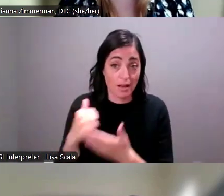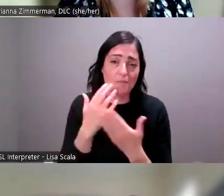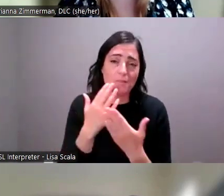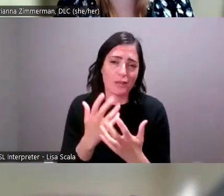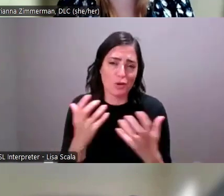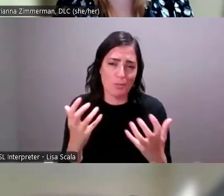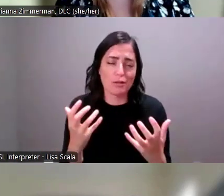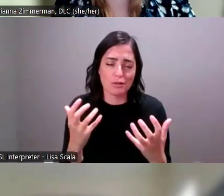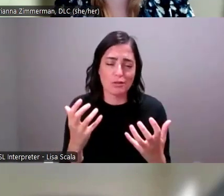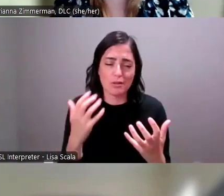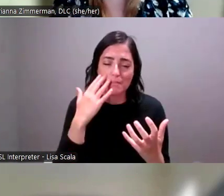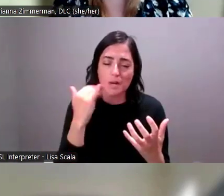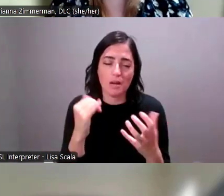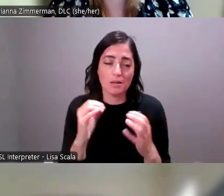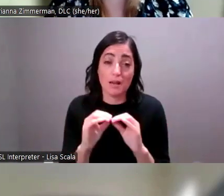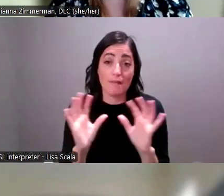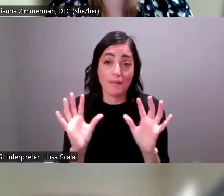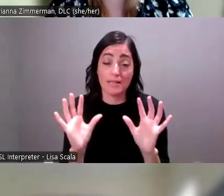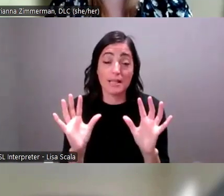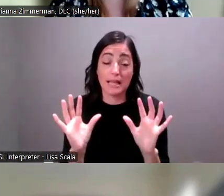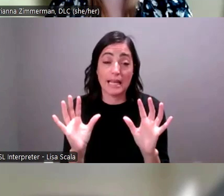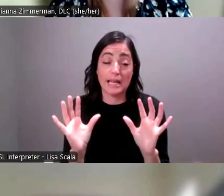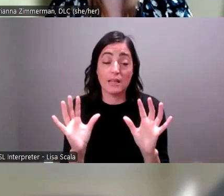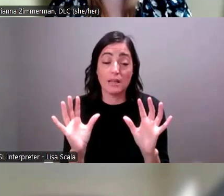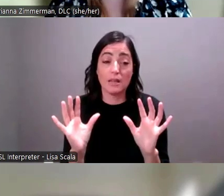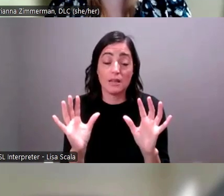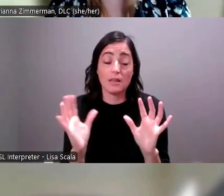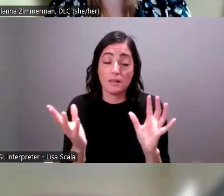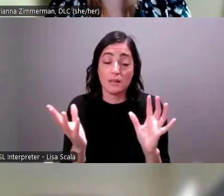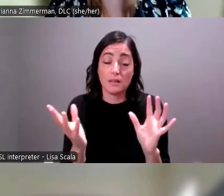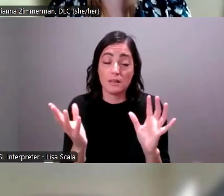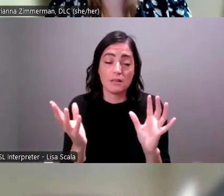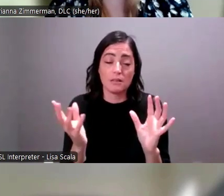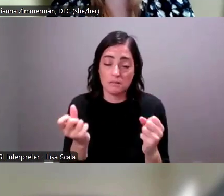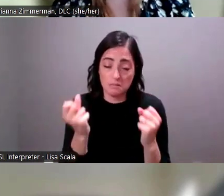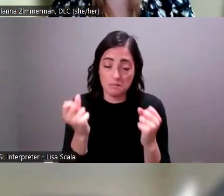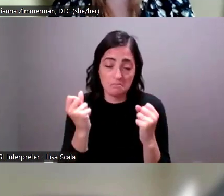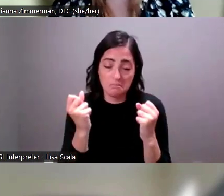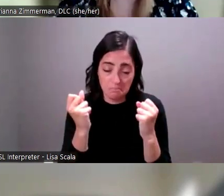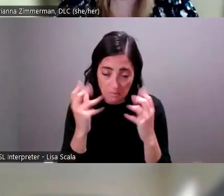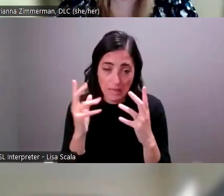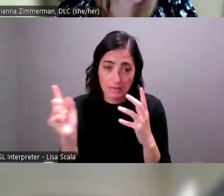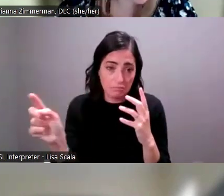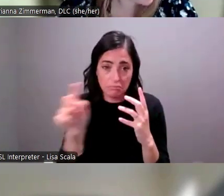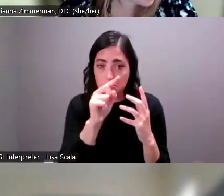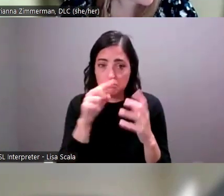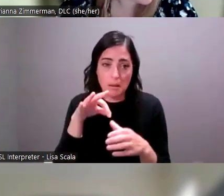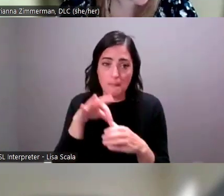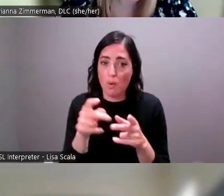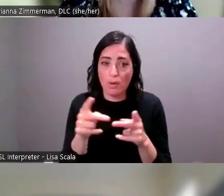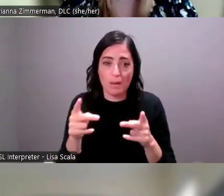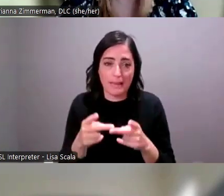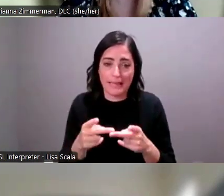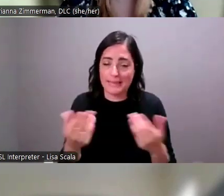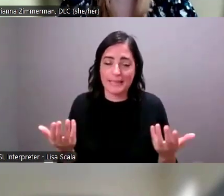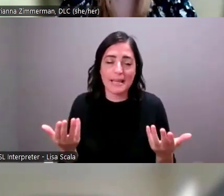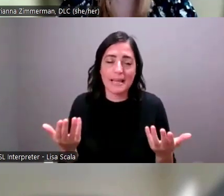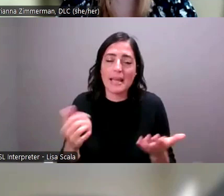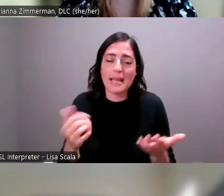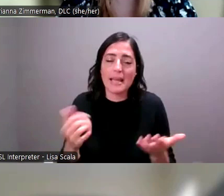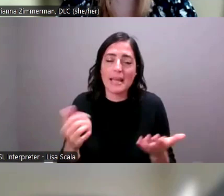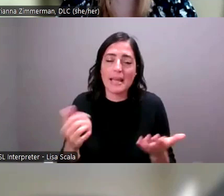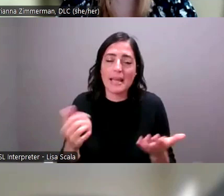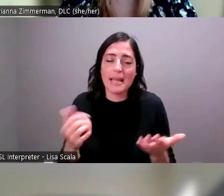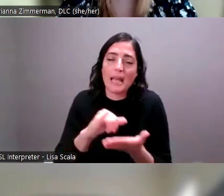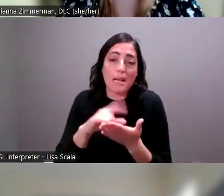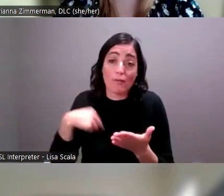thank you so much, because obviously there are hundreds and hundreds of polling places in the Commonwealth. We can't possibly